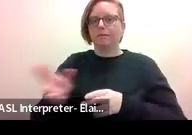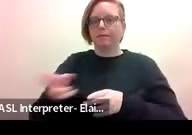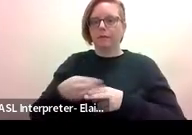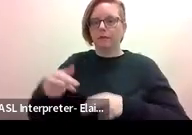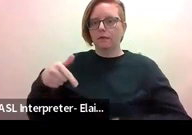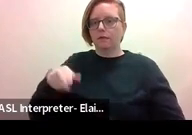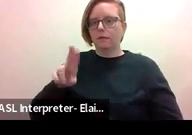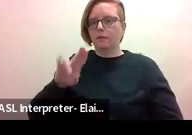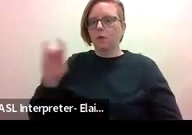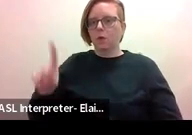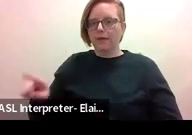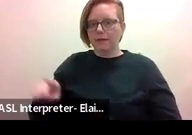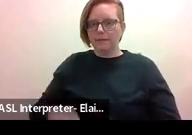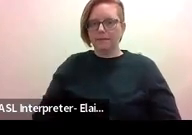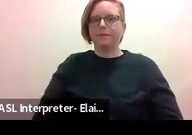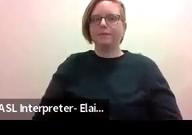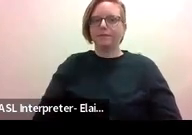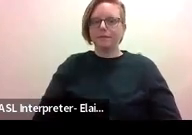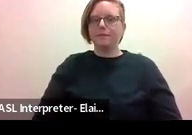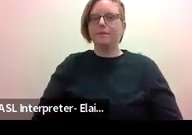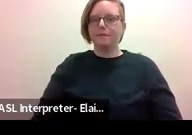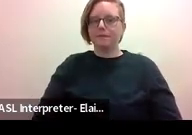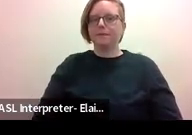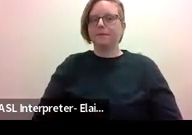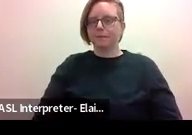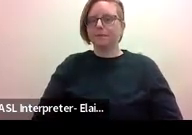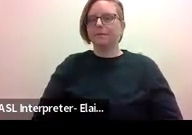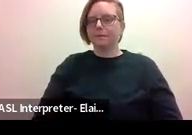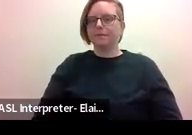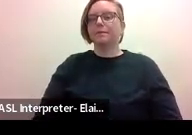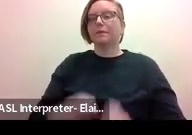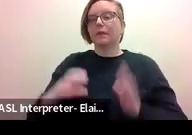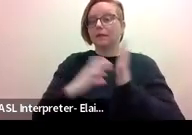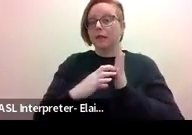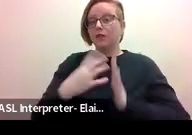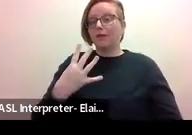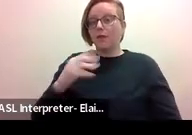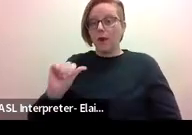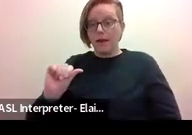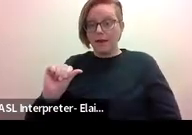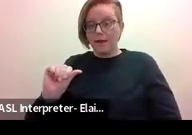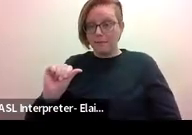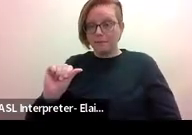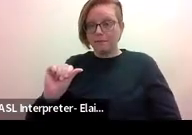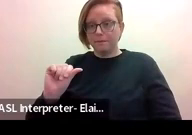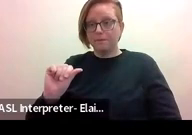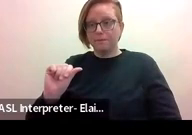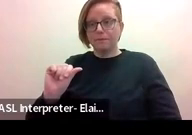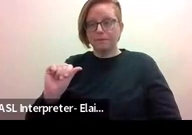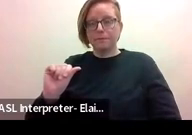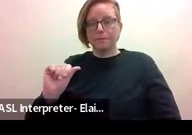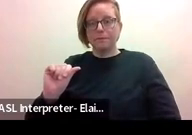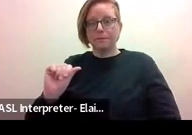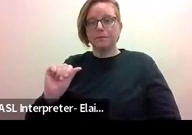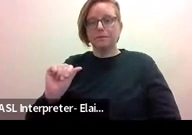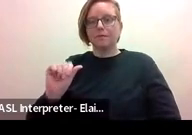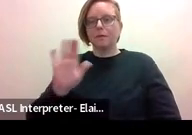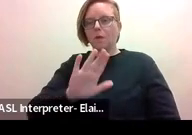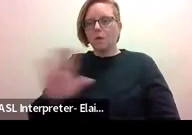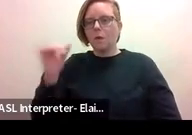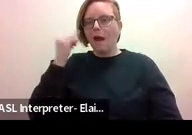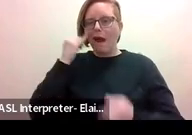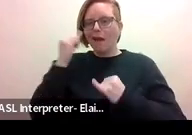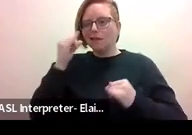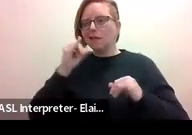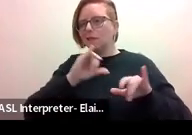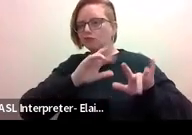All right, so we're gonna look at section 4A first. And for this example, if you guys just wanna write your ideas in the chat,